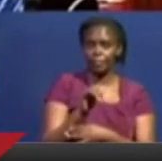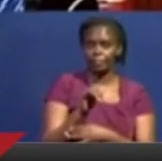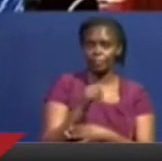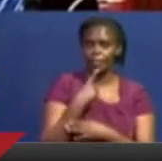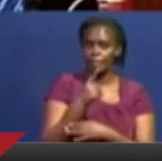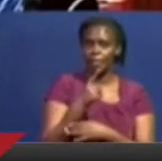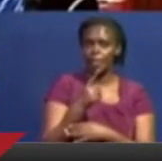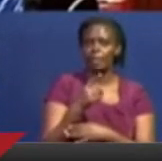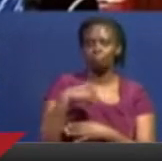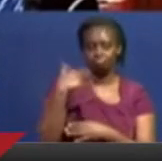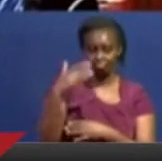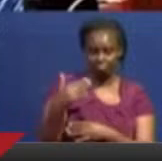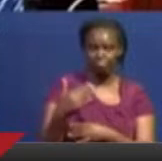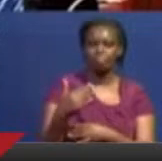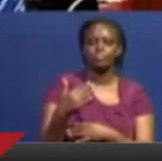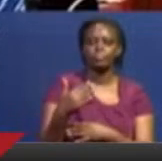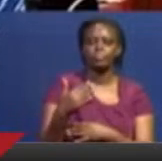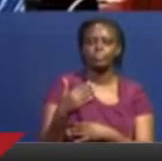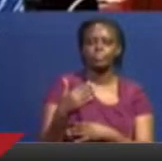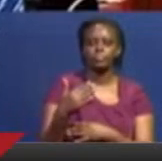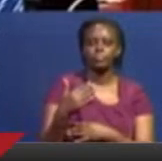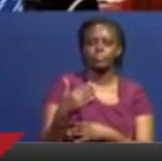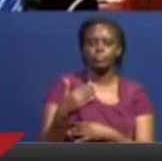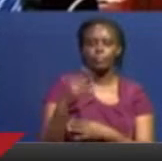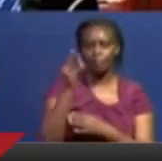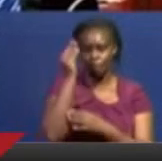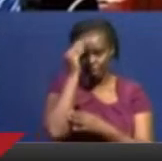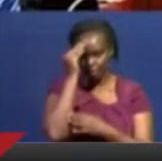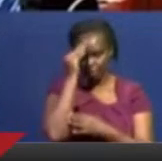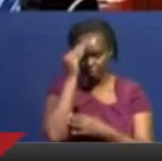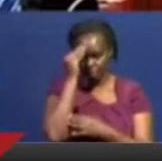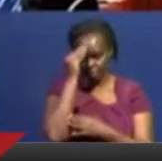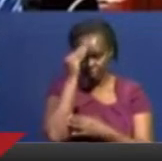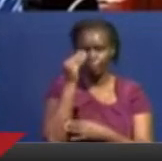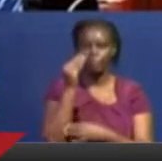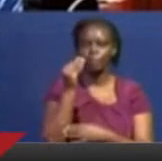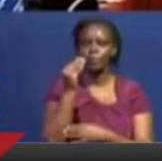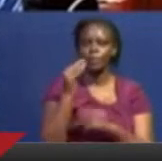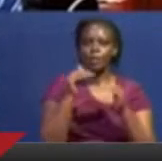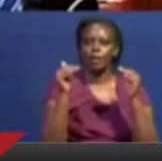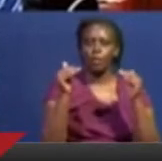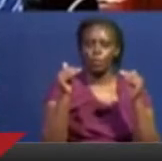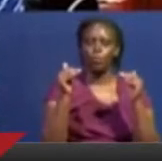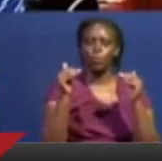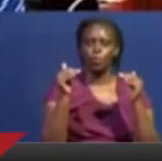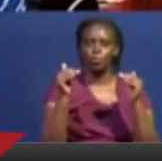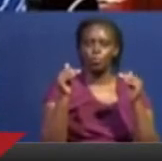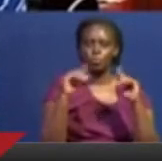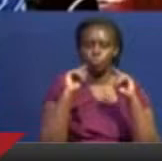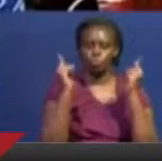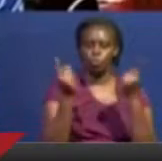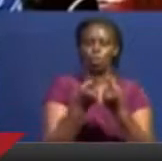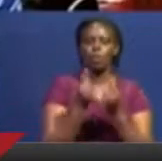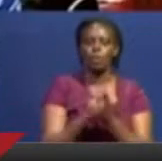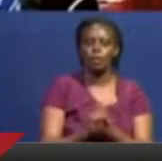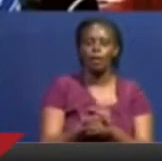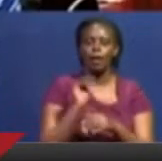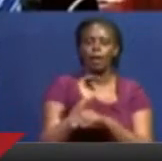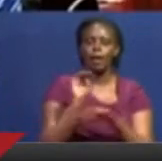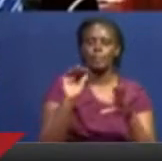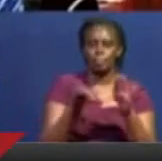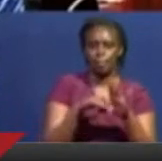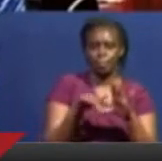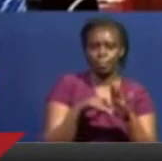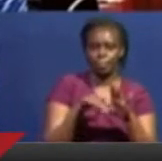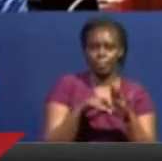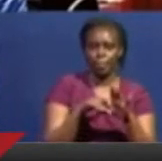has been said times without that education is an equalizer. I urge